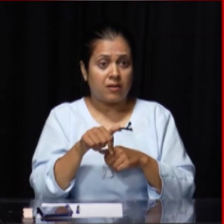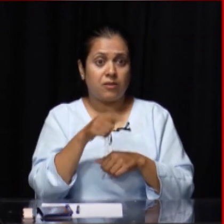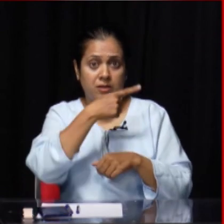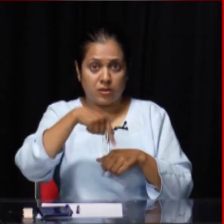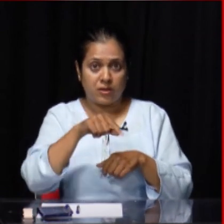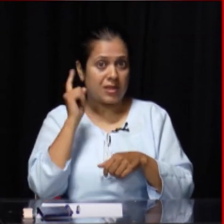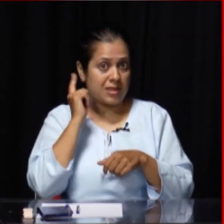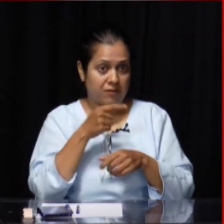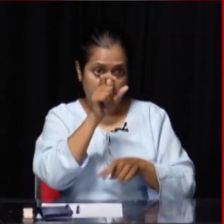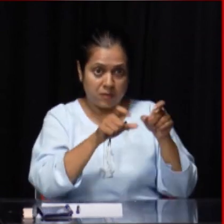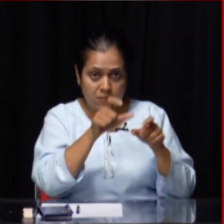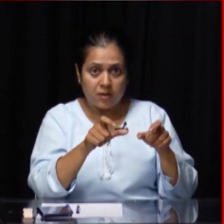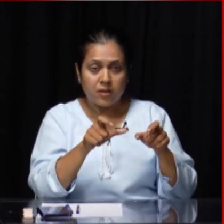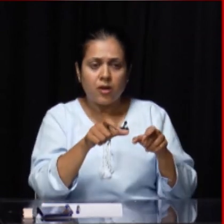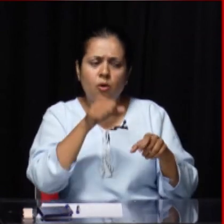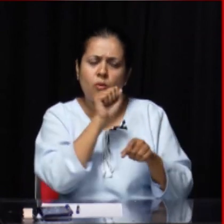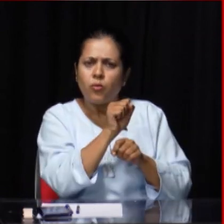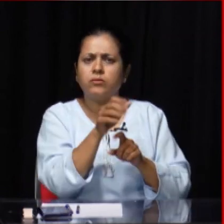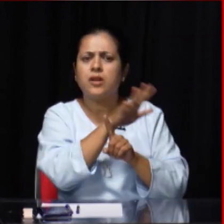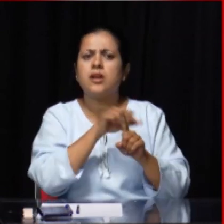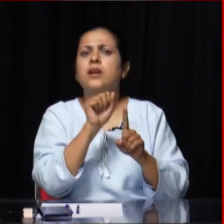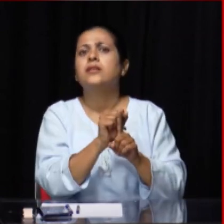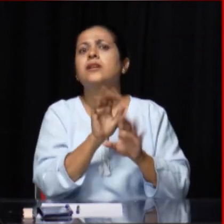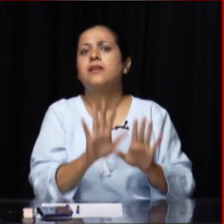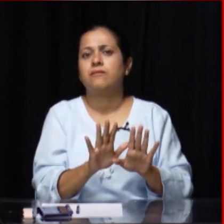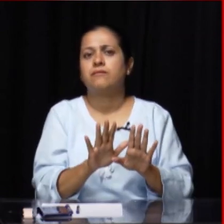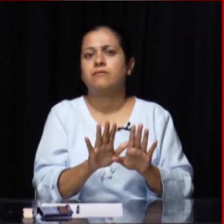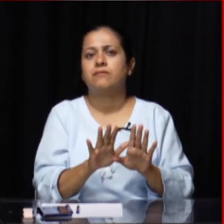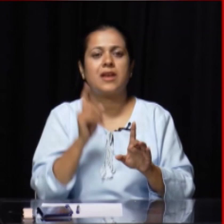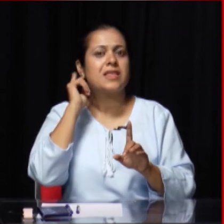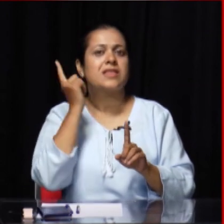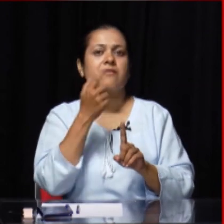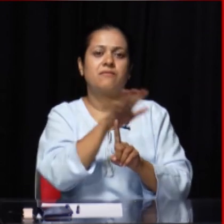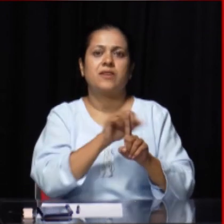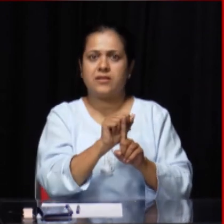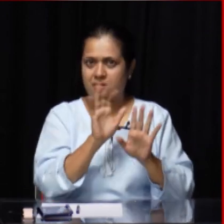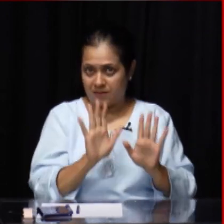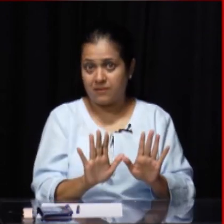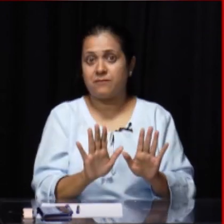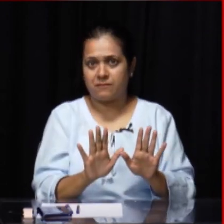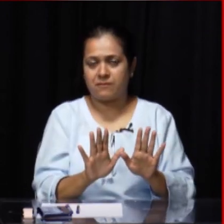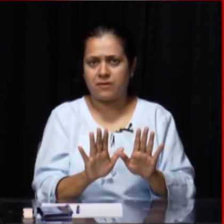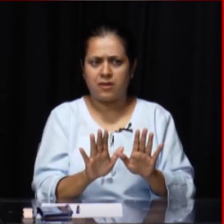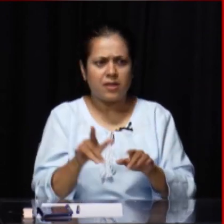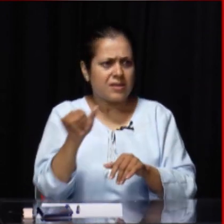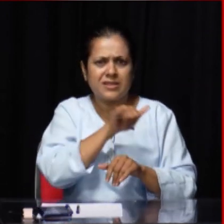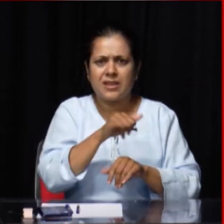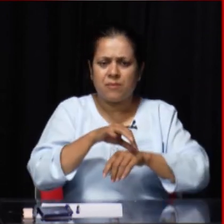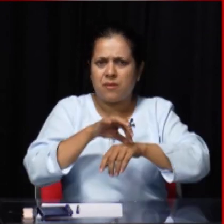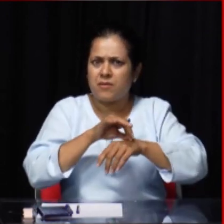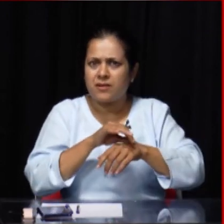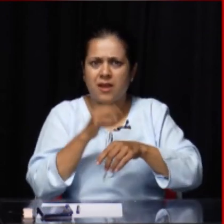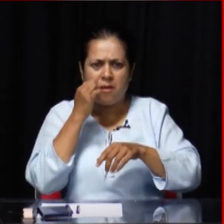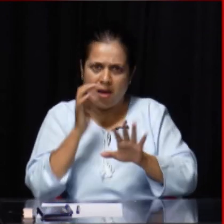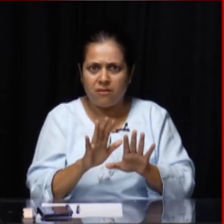people also. There is a culture called deaf culture. They are people of flesh and blood.